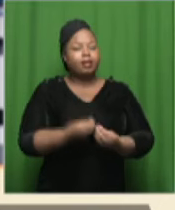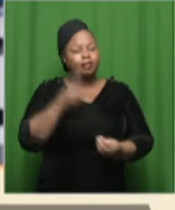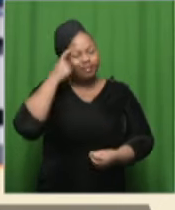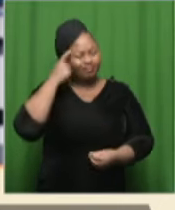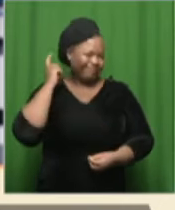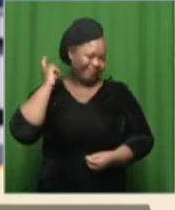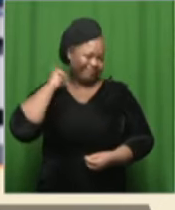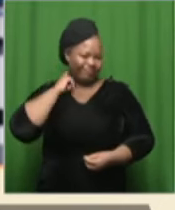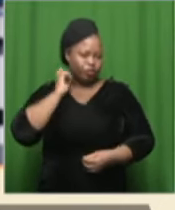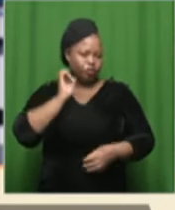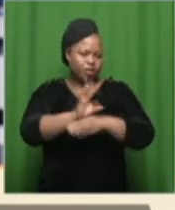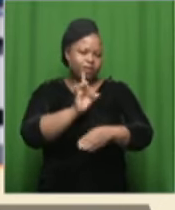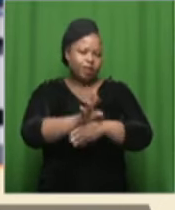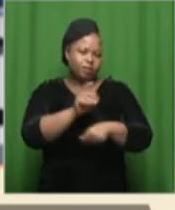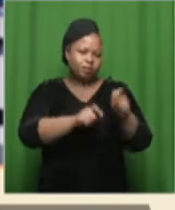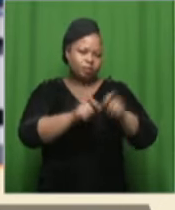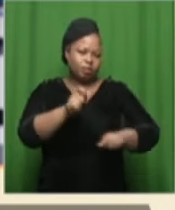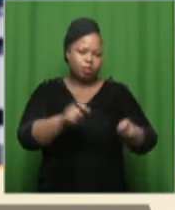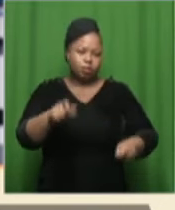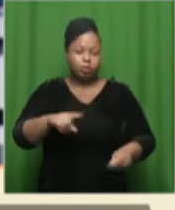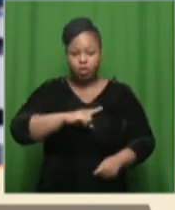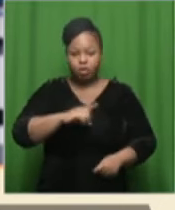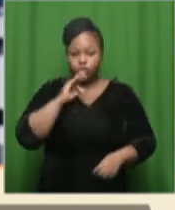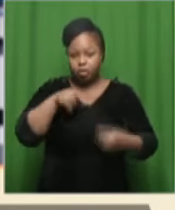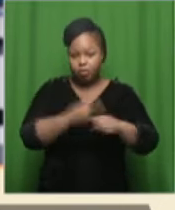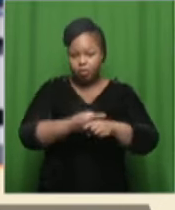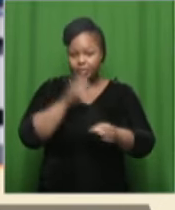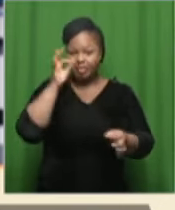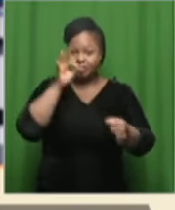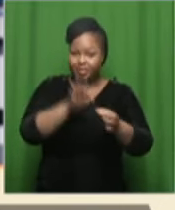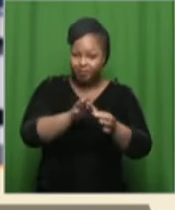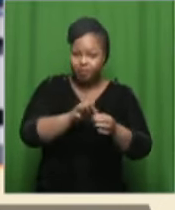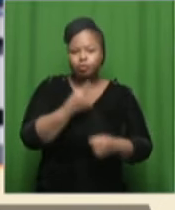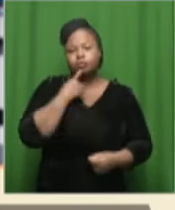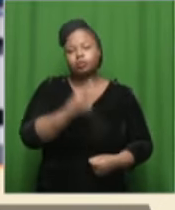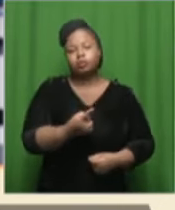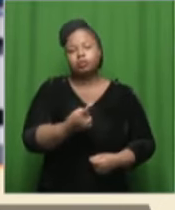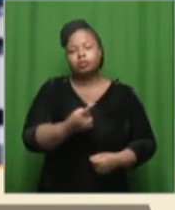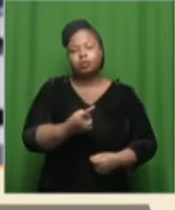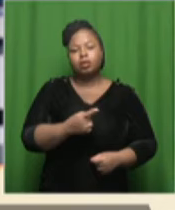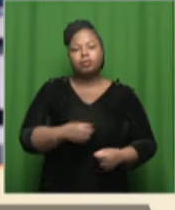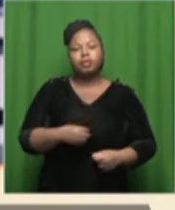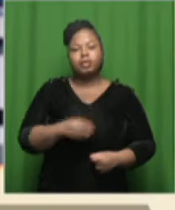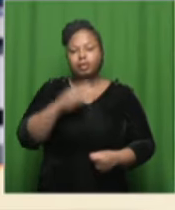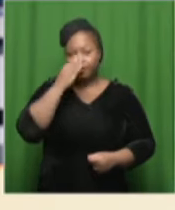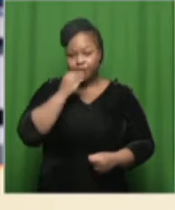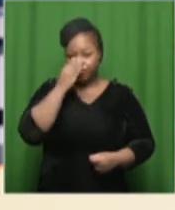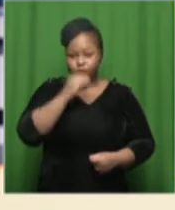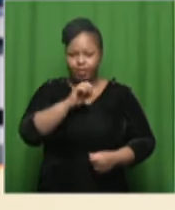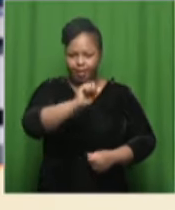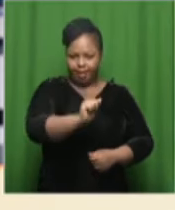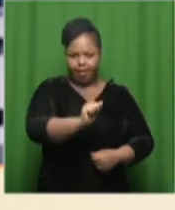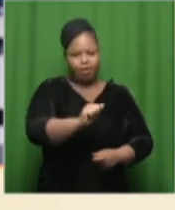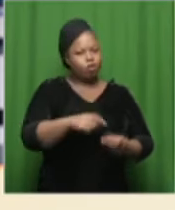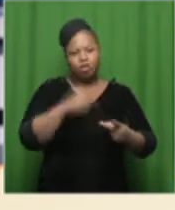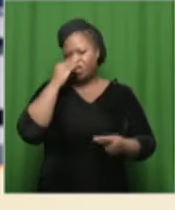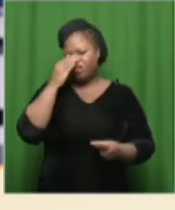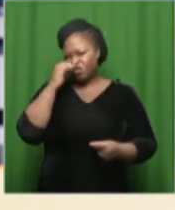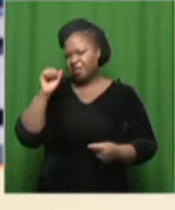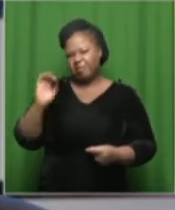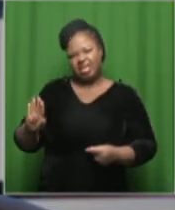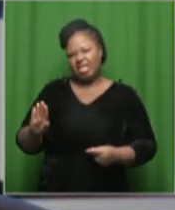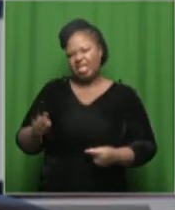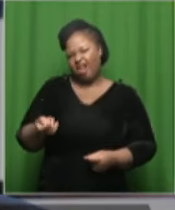with regarding the trends that are emerging? You spoke about it specifically being more about influenza A rather than influenza B.